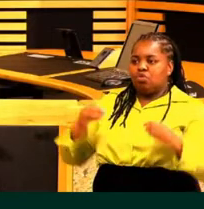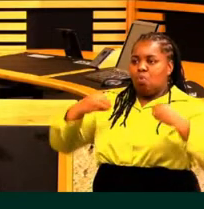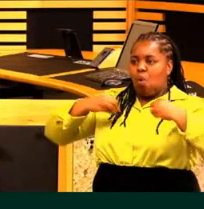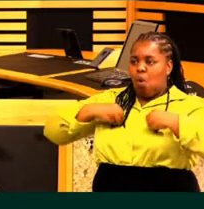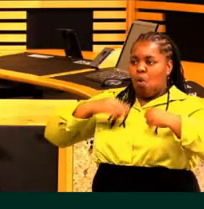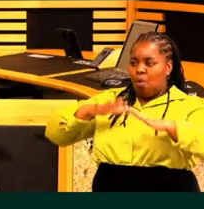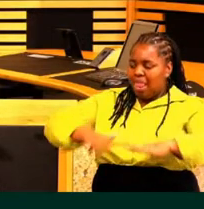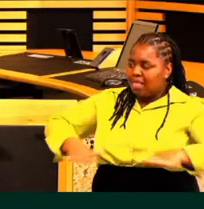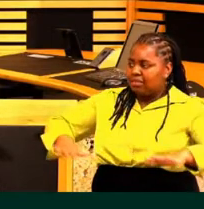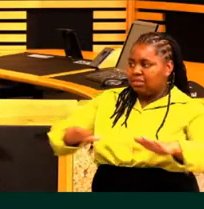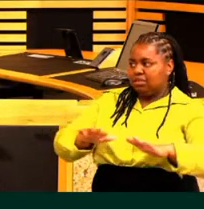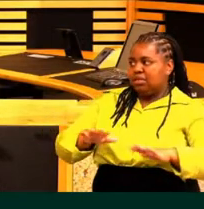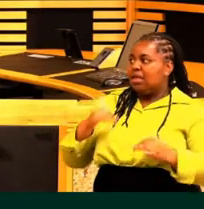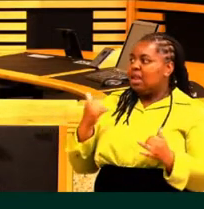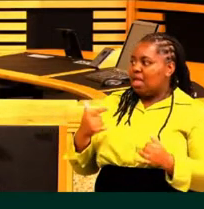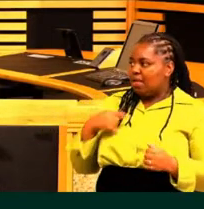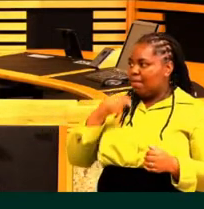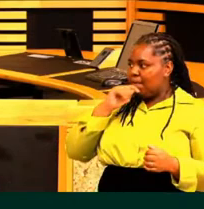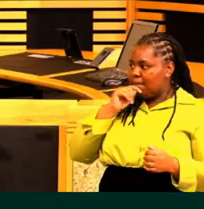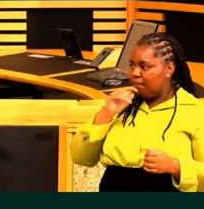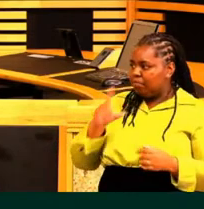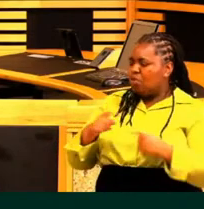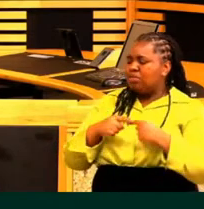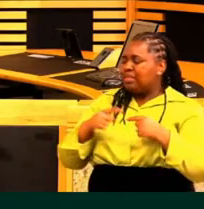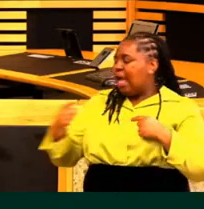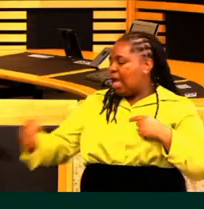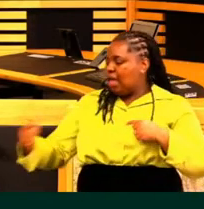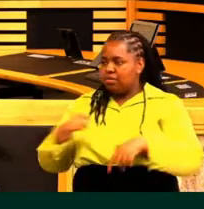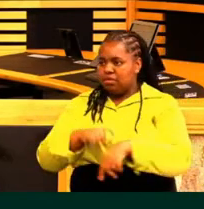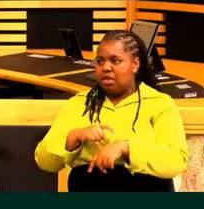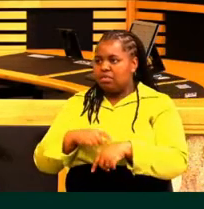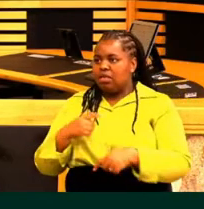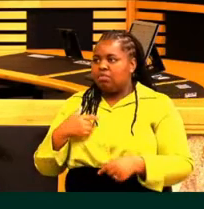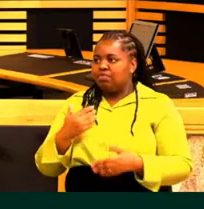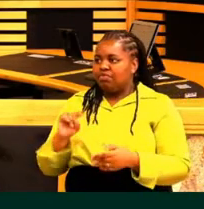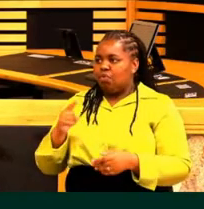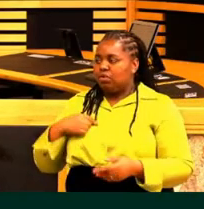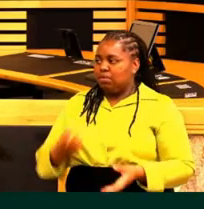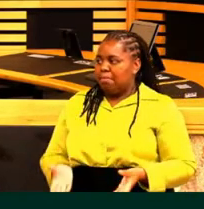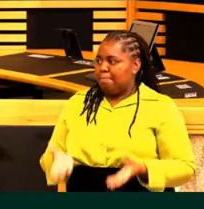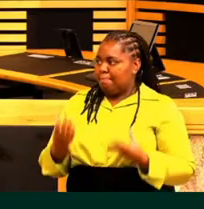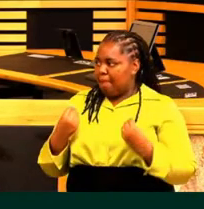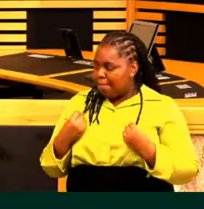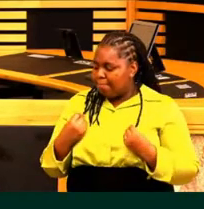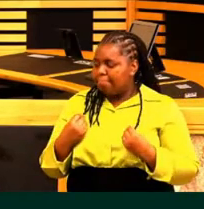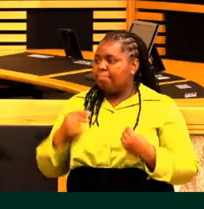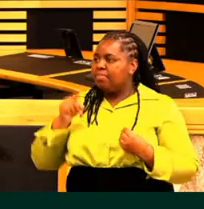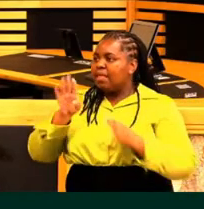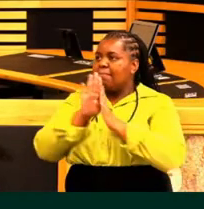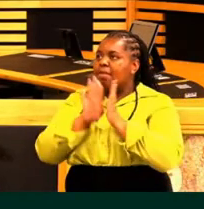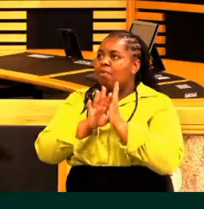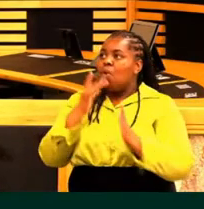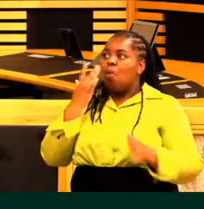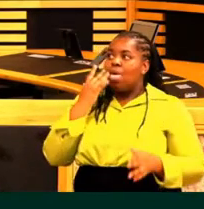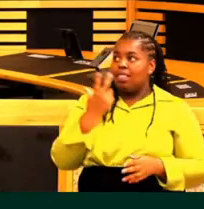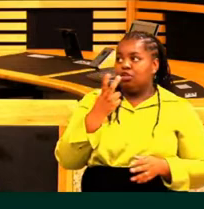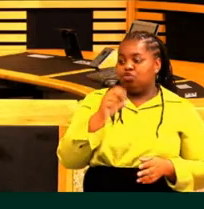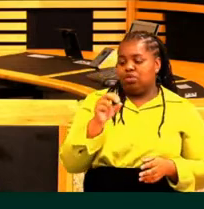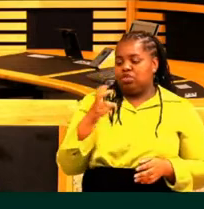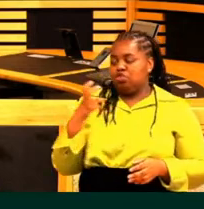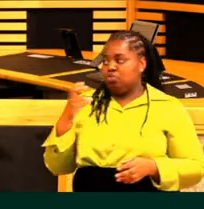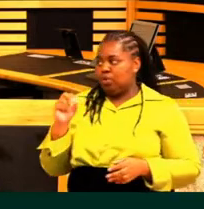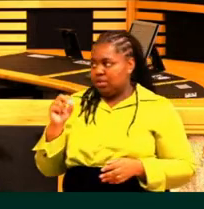Zone it has taken an incredibly long time to reach a point where the exploration bill in 2020 was eventually